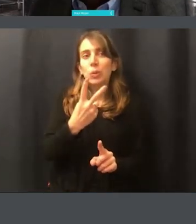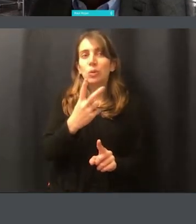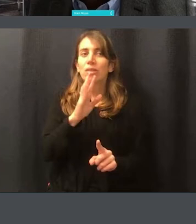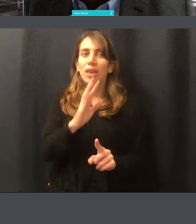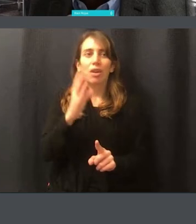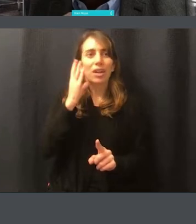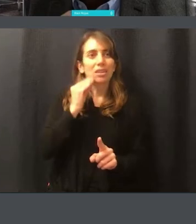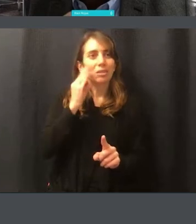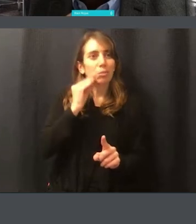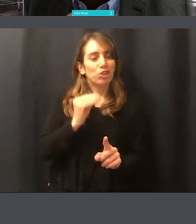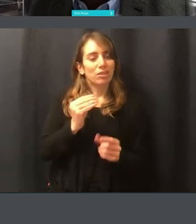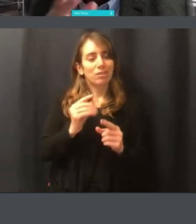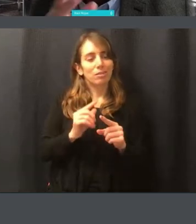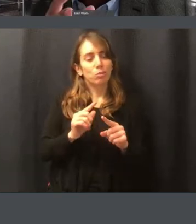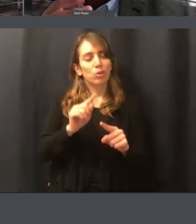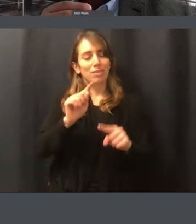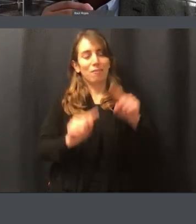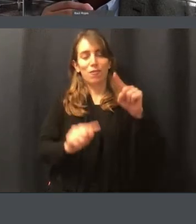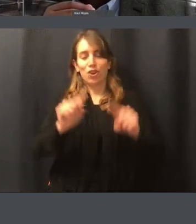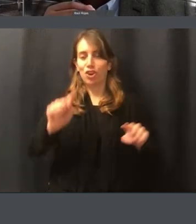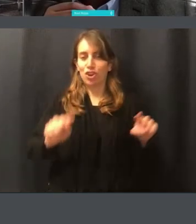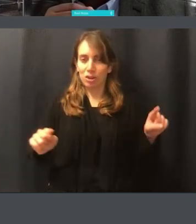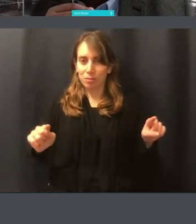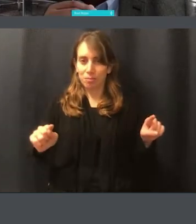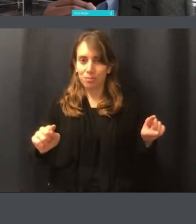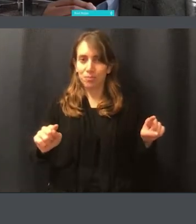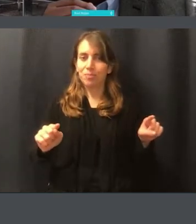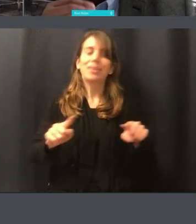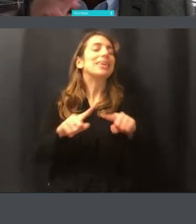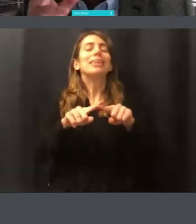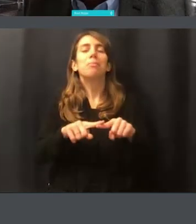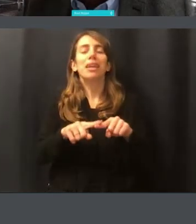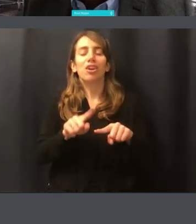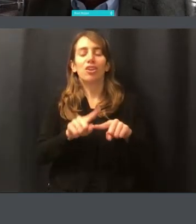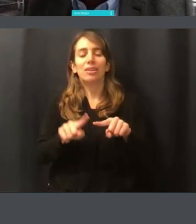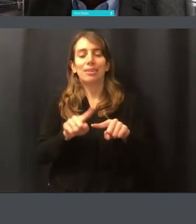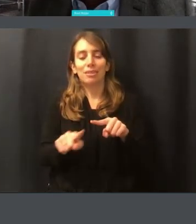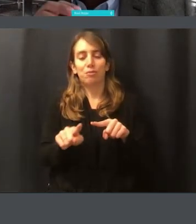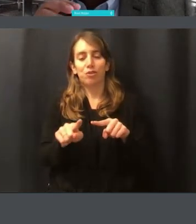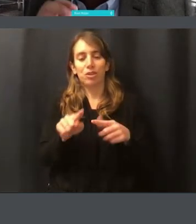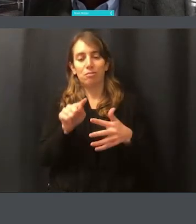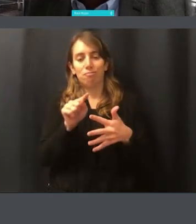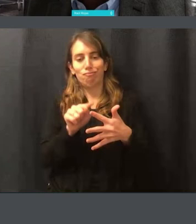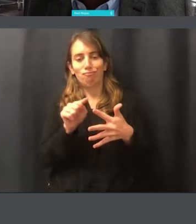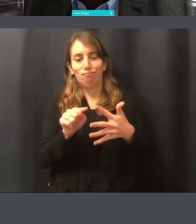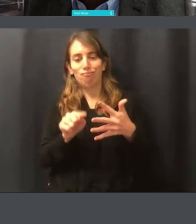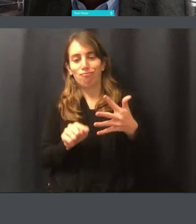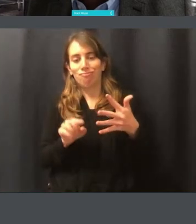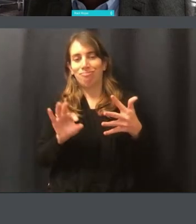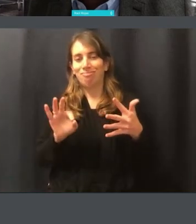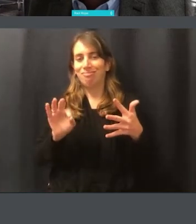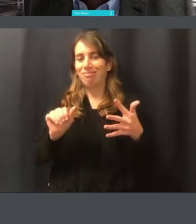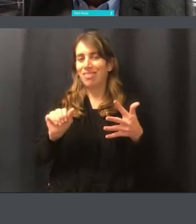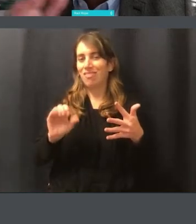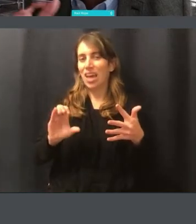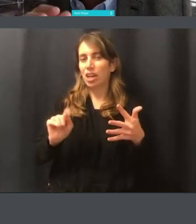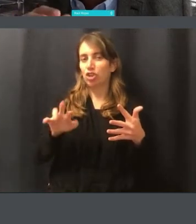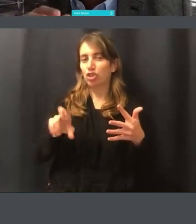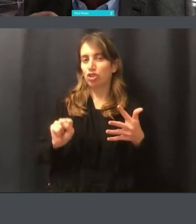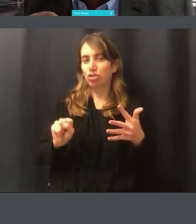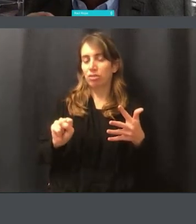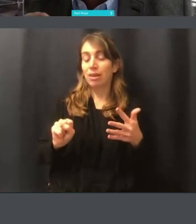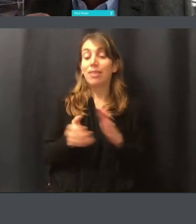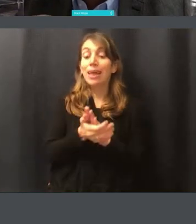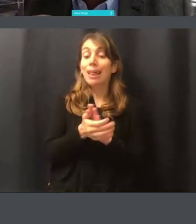I think it's really influenced by different factors. And it's very important to remember that the language skills of DLLs are really